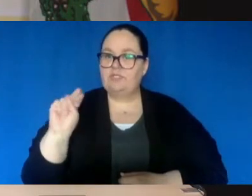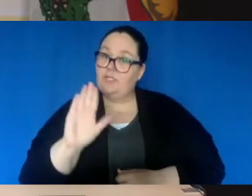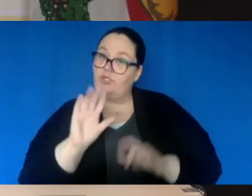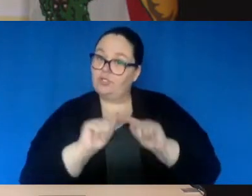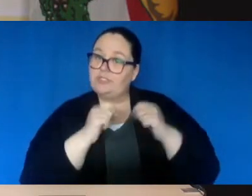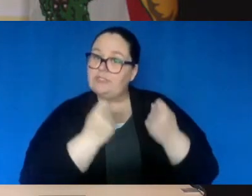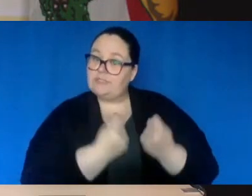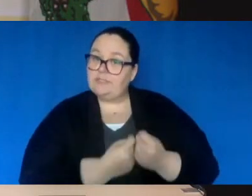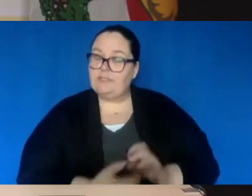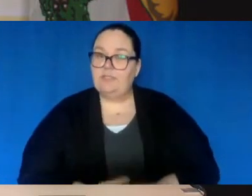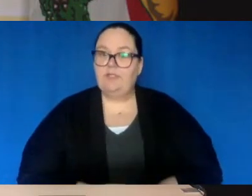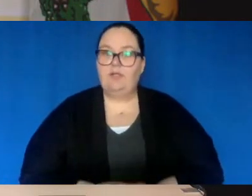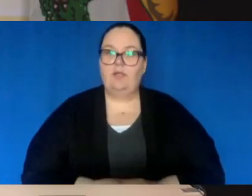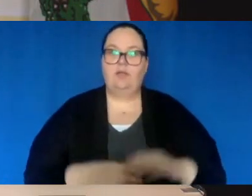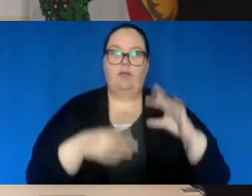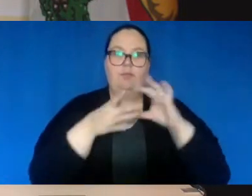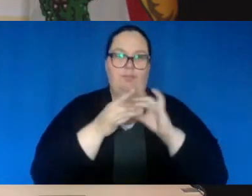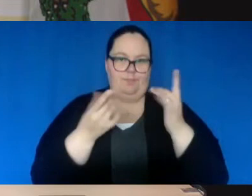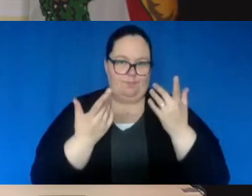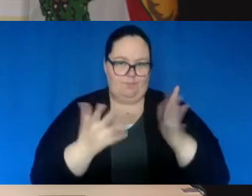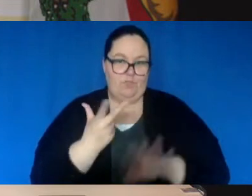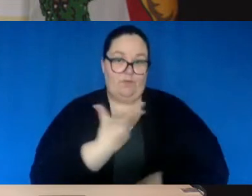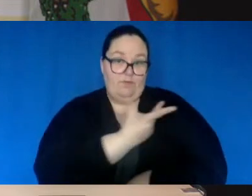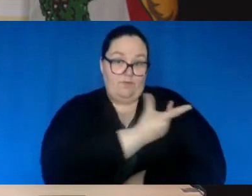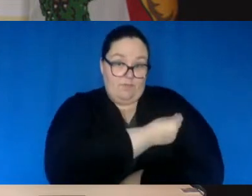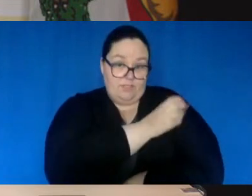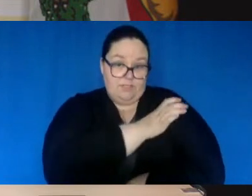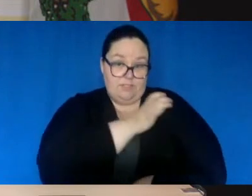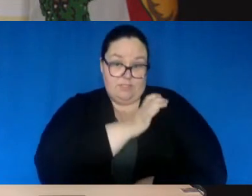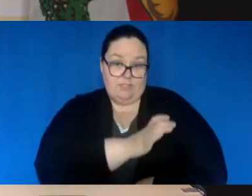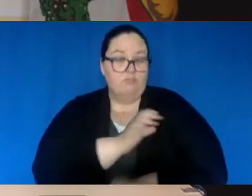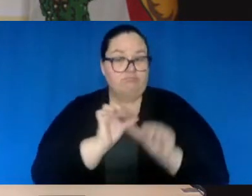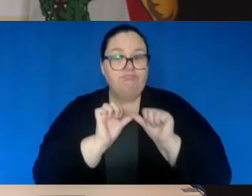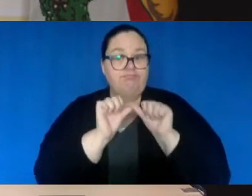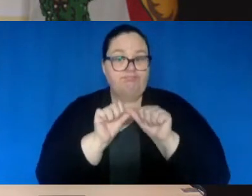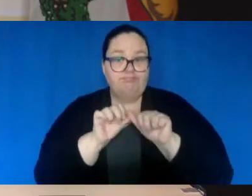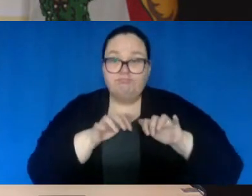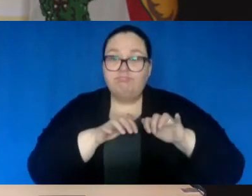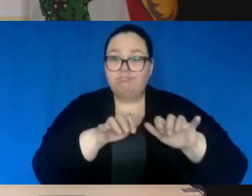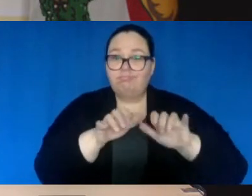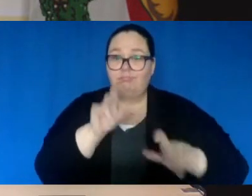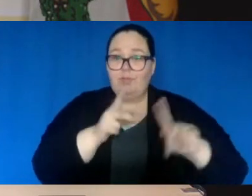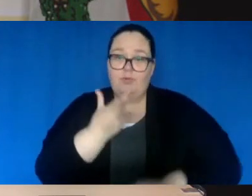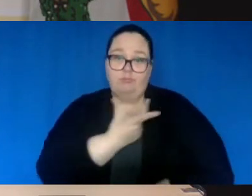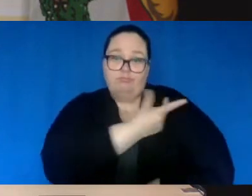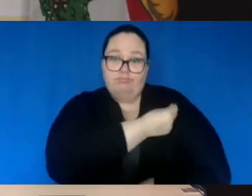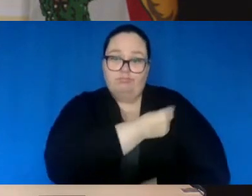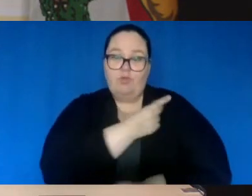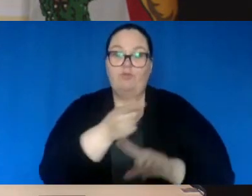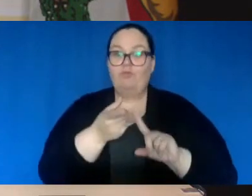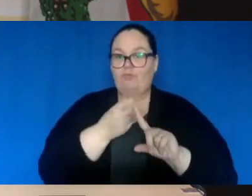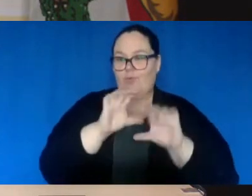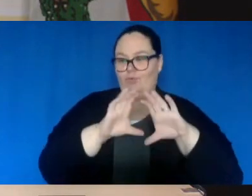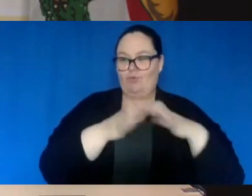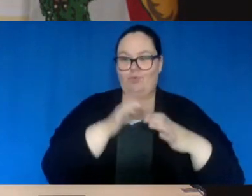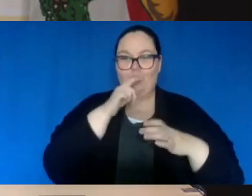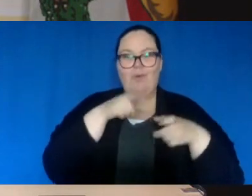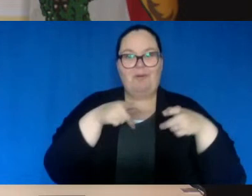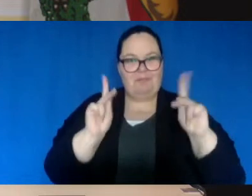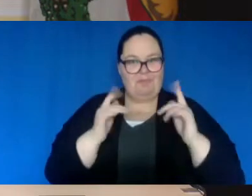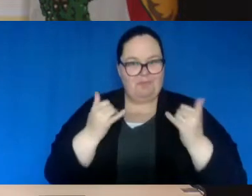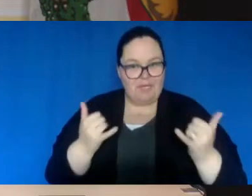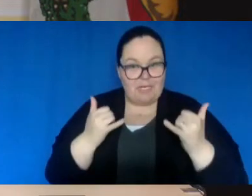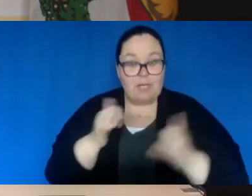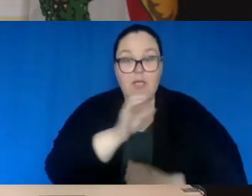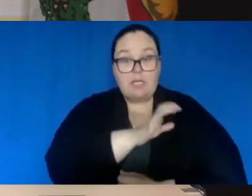As has been mentioned, vaccination clinics continue to immunize large numbers of people from our eligible populations. Clinics have been